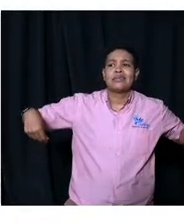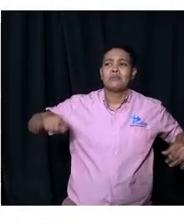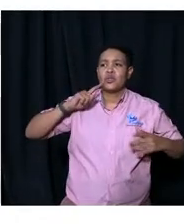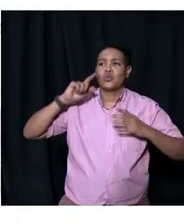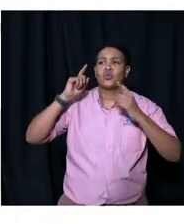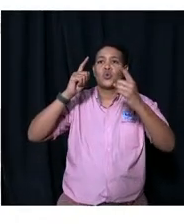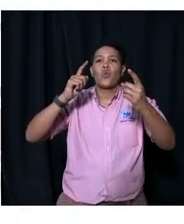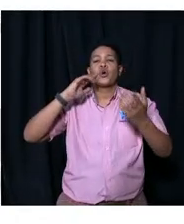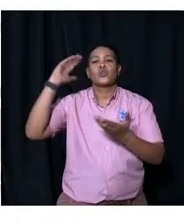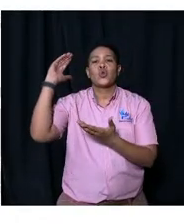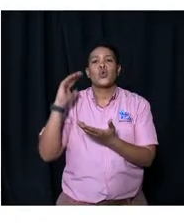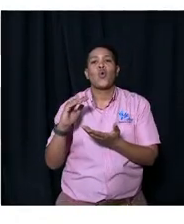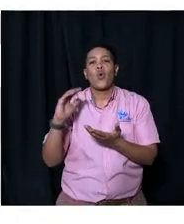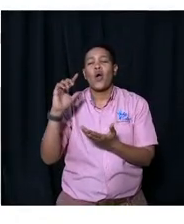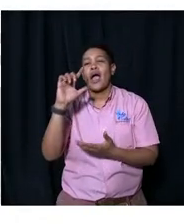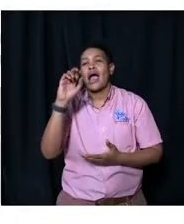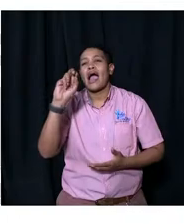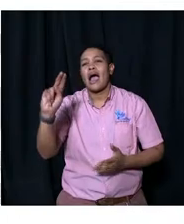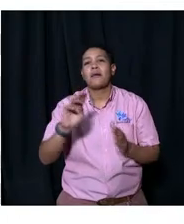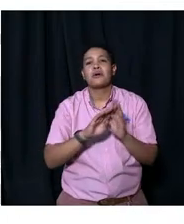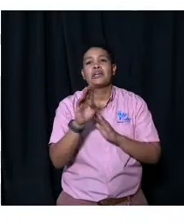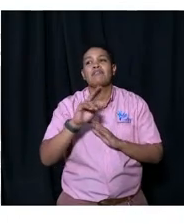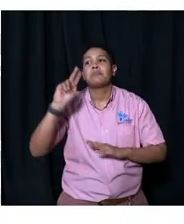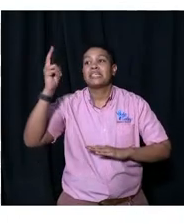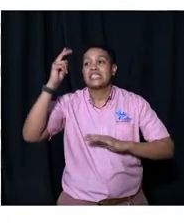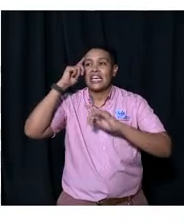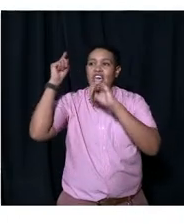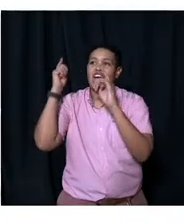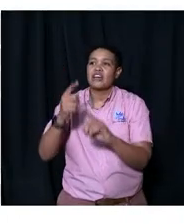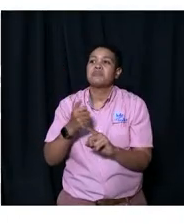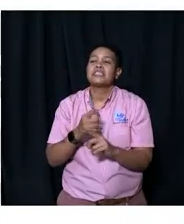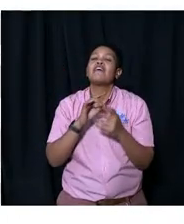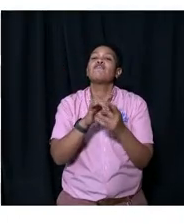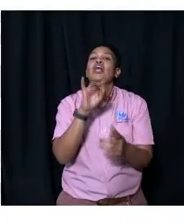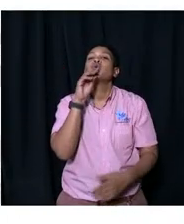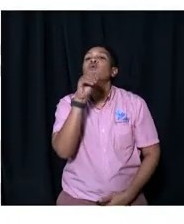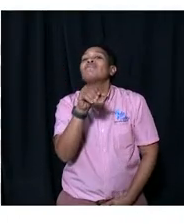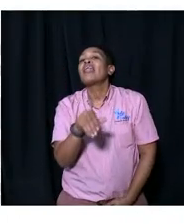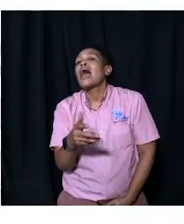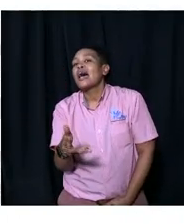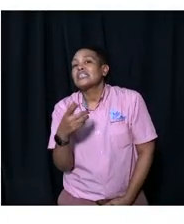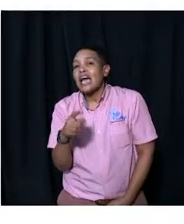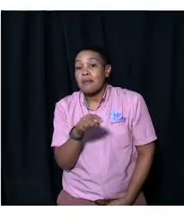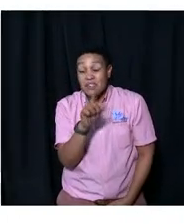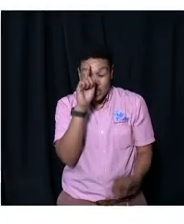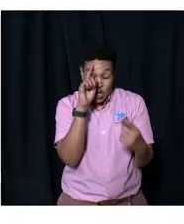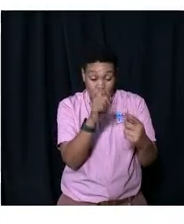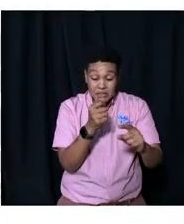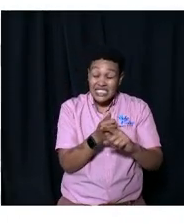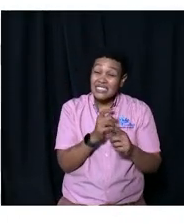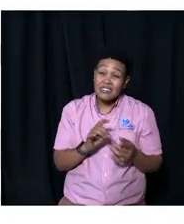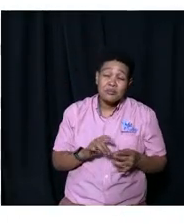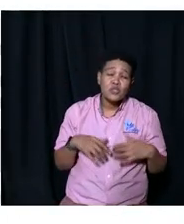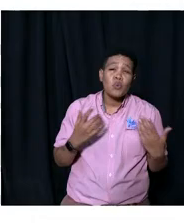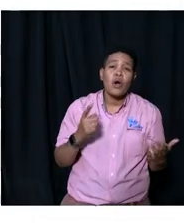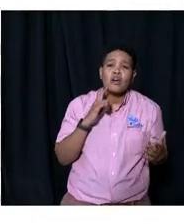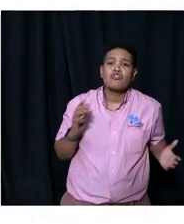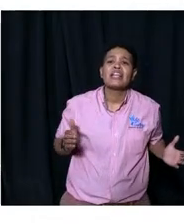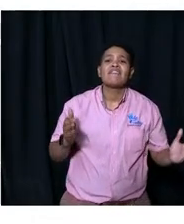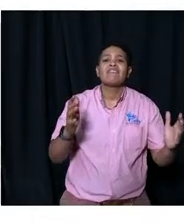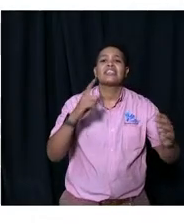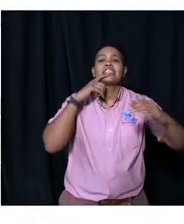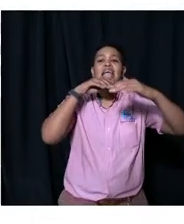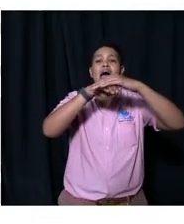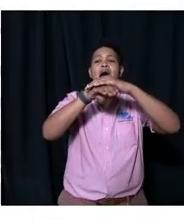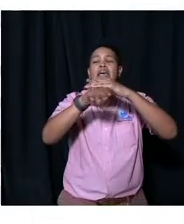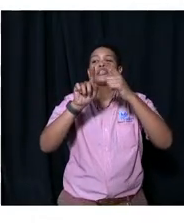low carbon development. And the second objective is on finance. And this objective speaks to facilitating the access